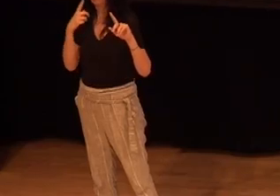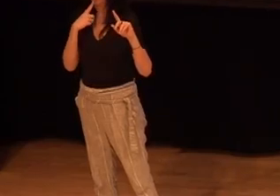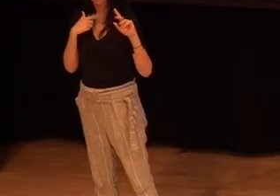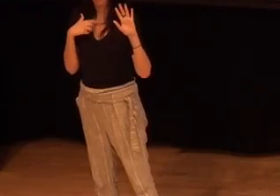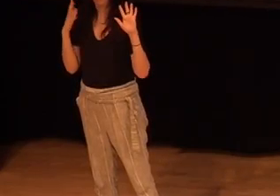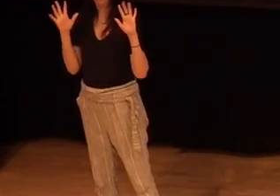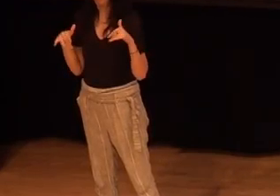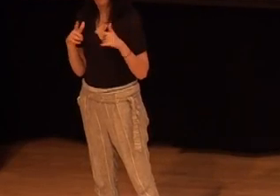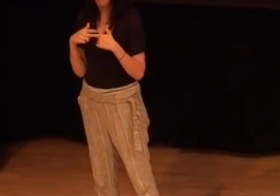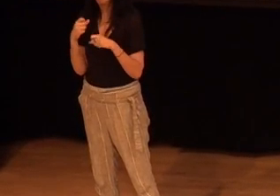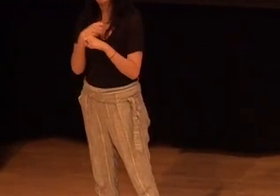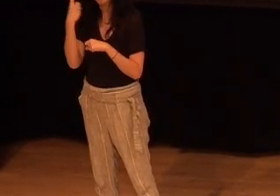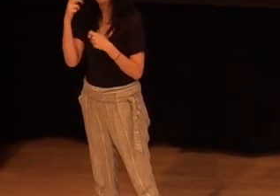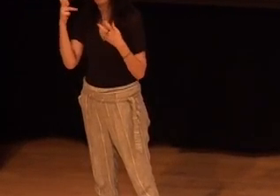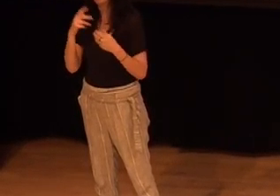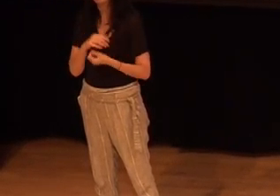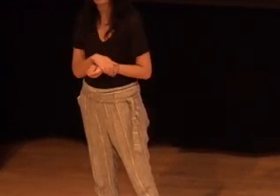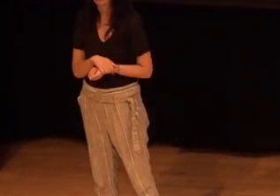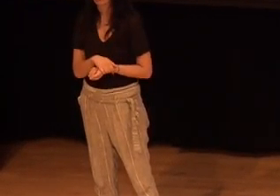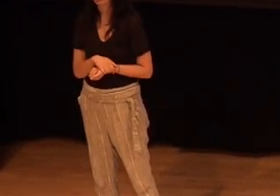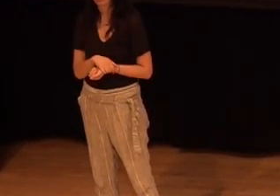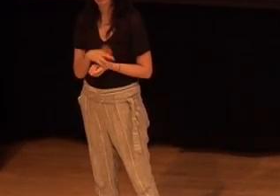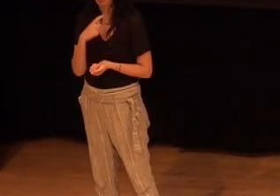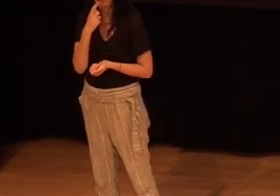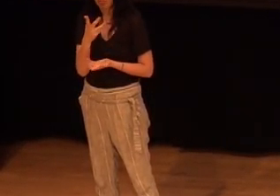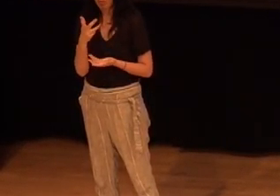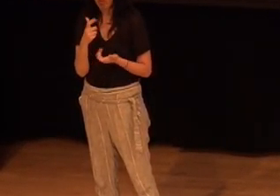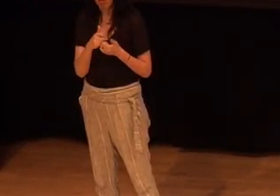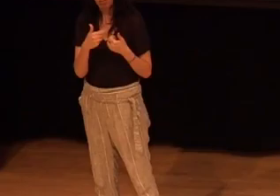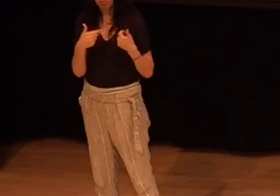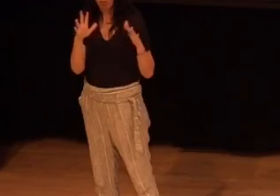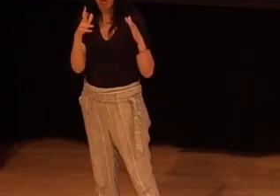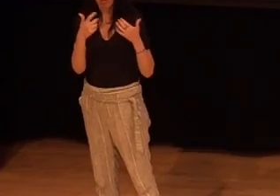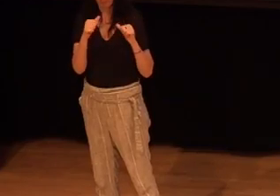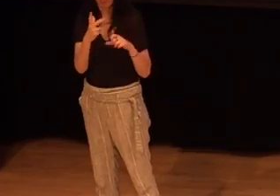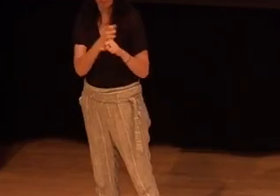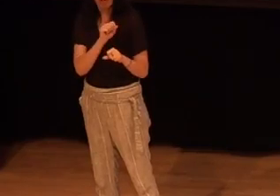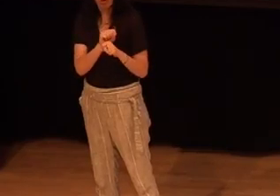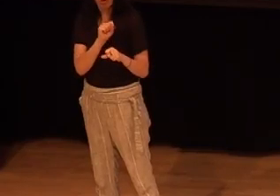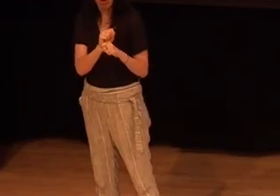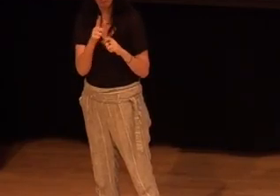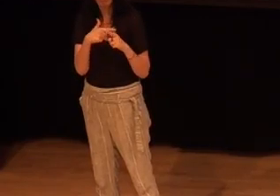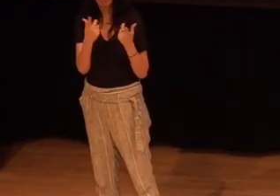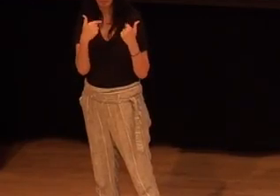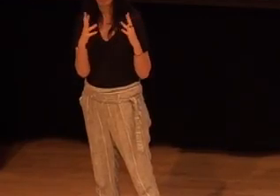what do I have to fight for? And I usually say to them, go out and try to get a job, then come and talk to me.